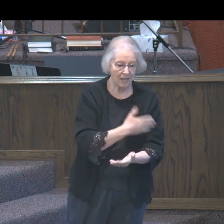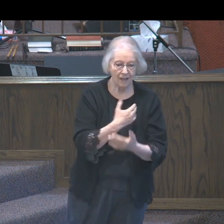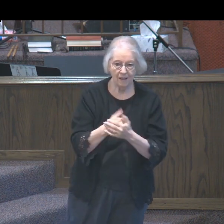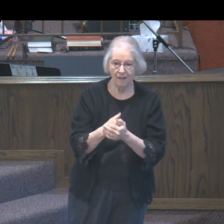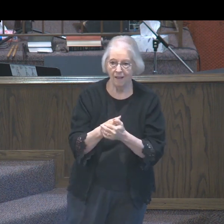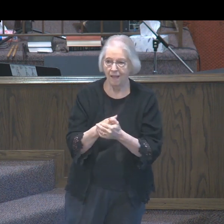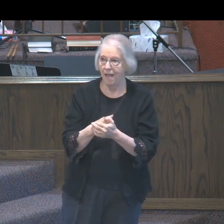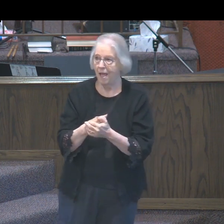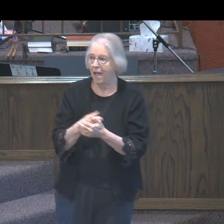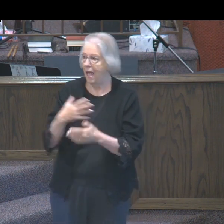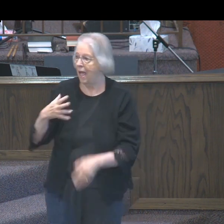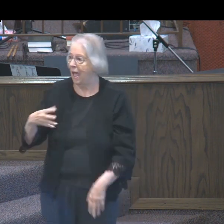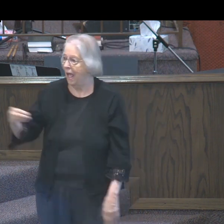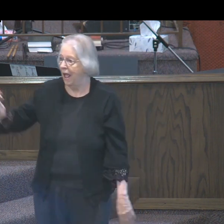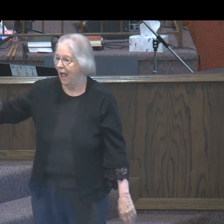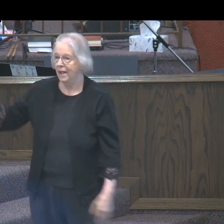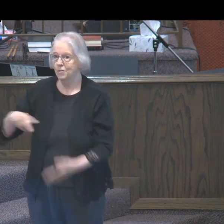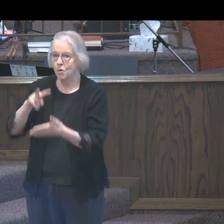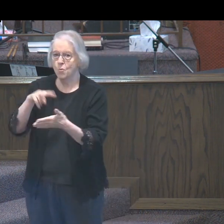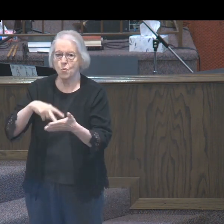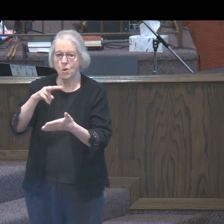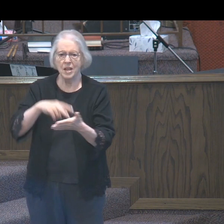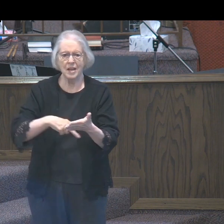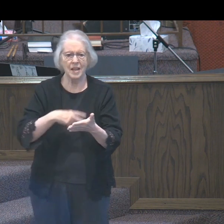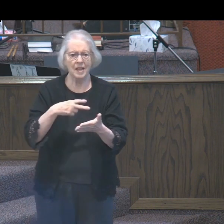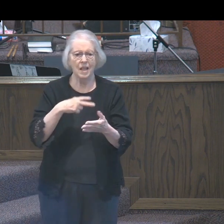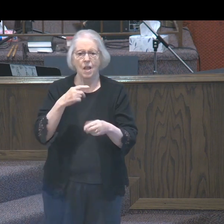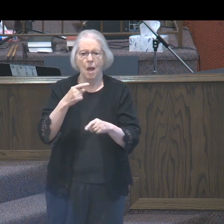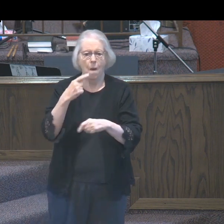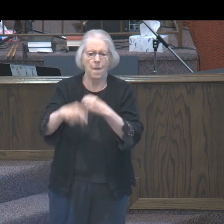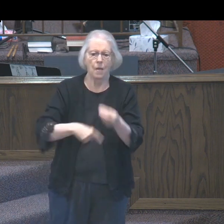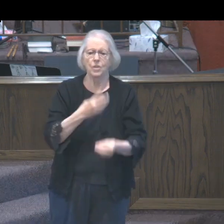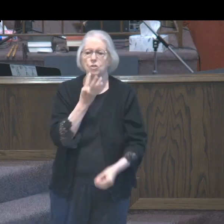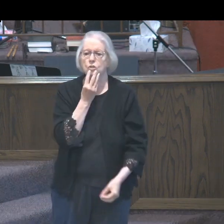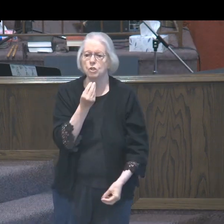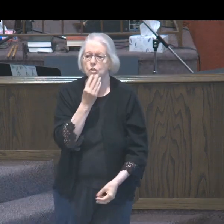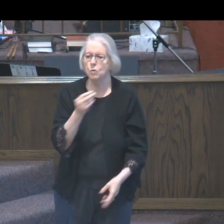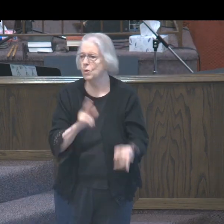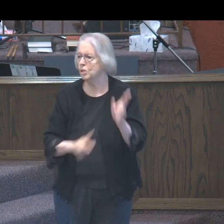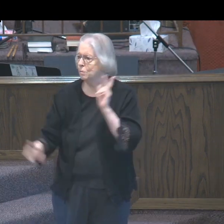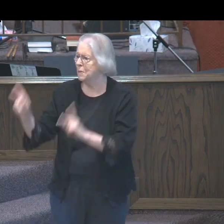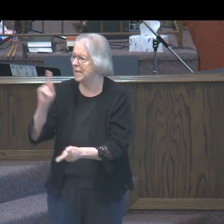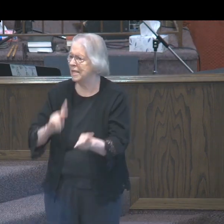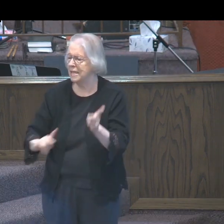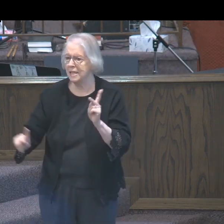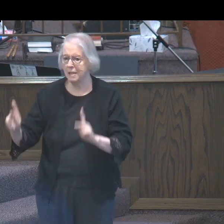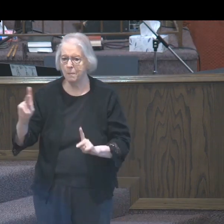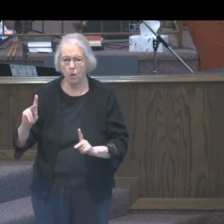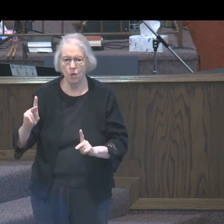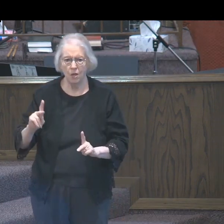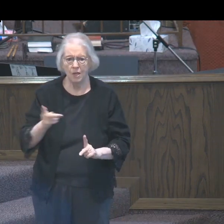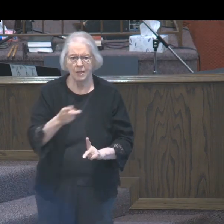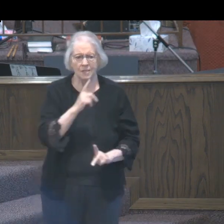us, then the waters would have overwhelmed us. The stream would have gone over